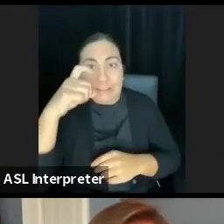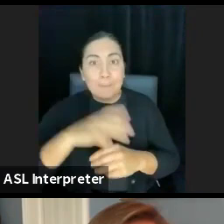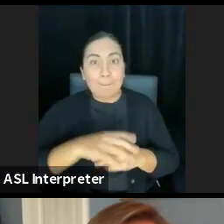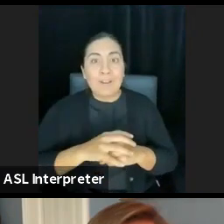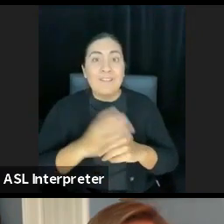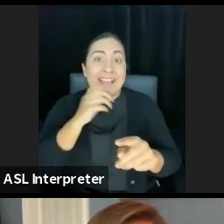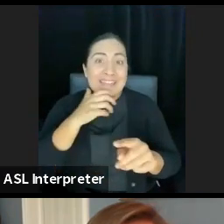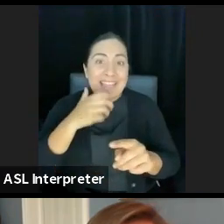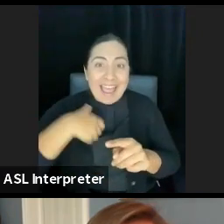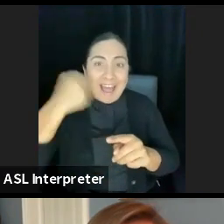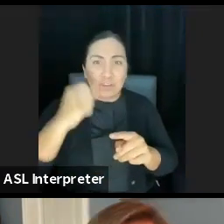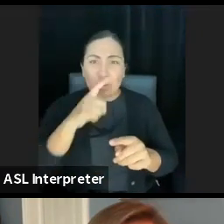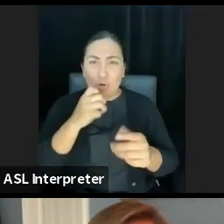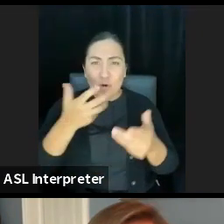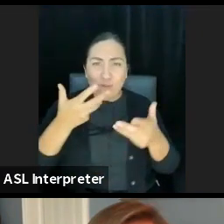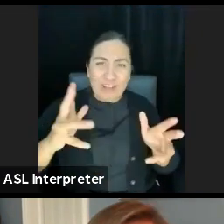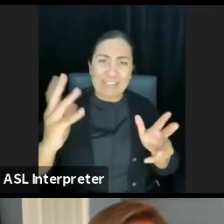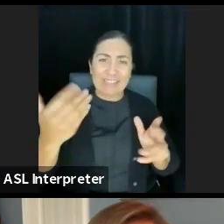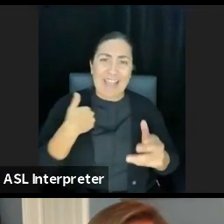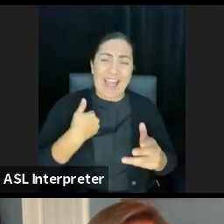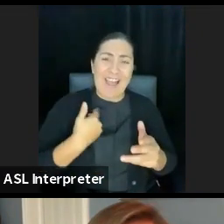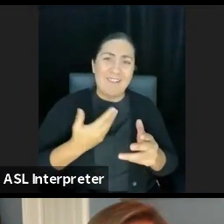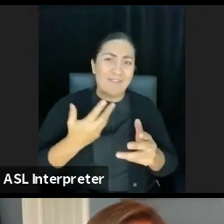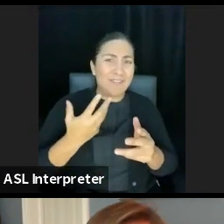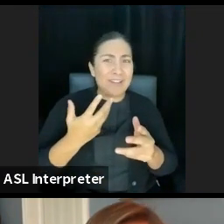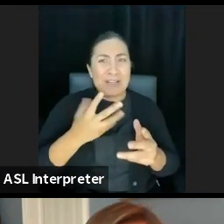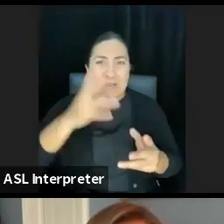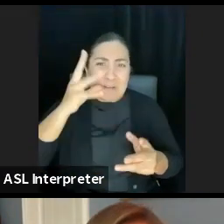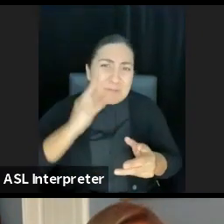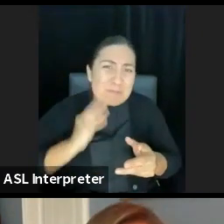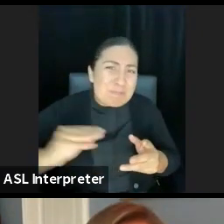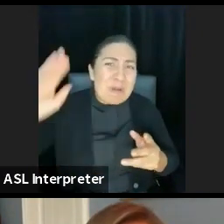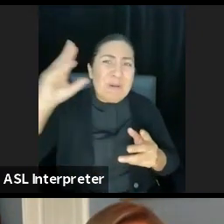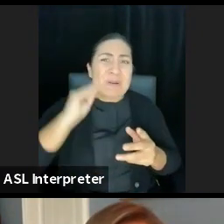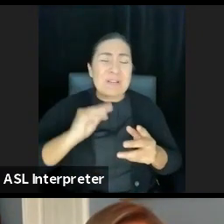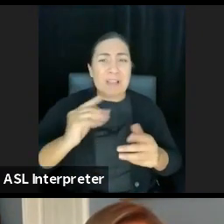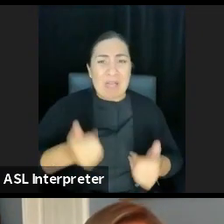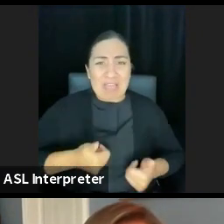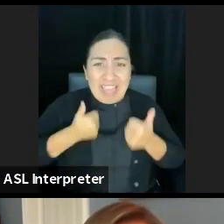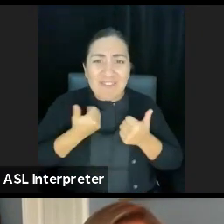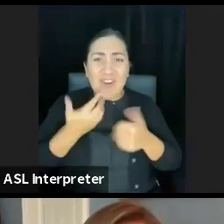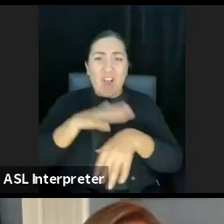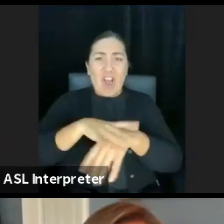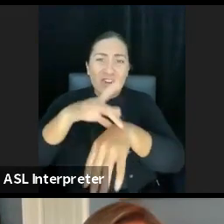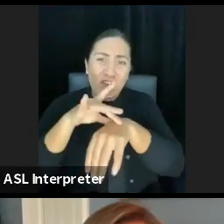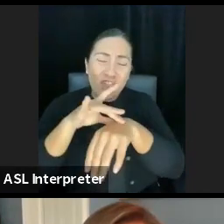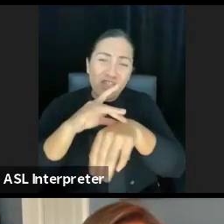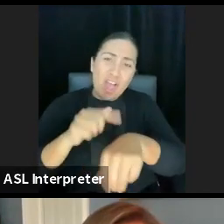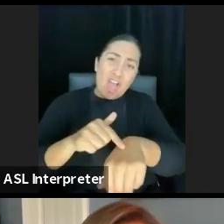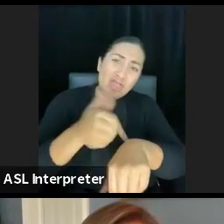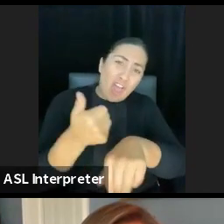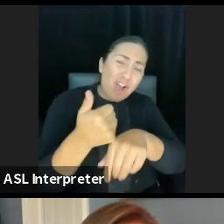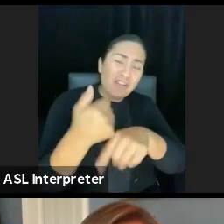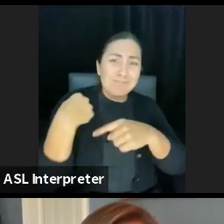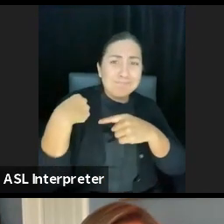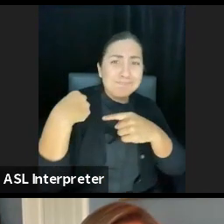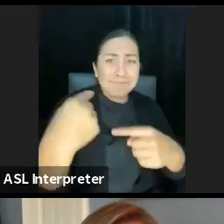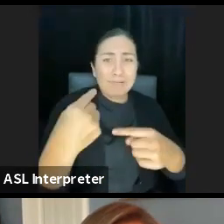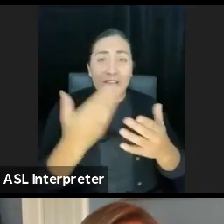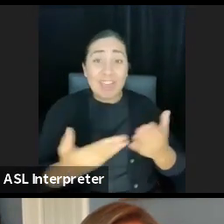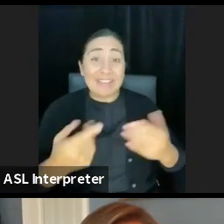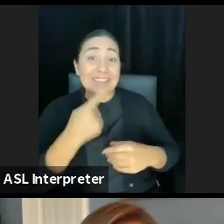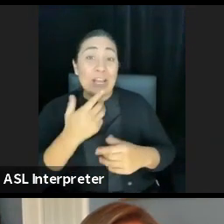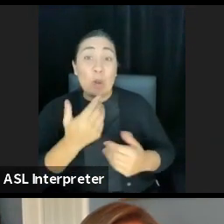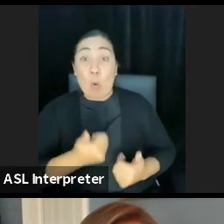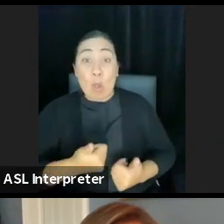vast experience and lived much longer on this earth, they have, you know, there are things that they say, like, live carefully, what you do